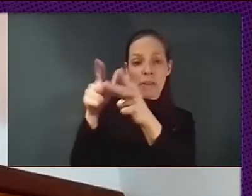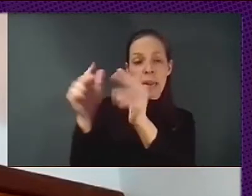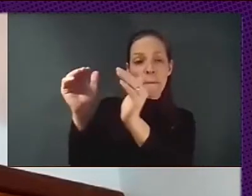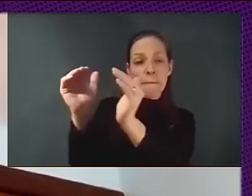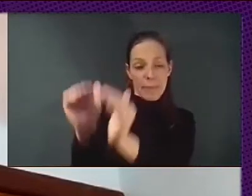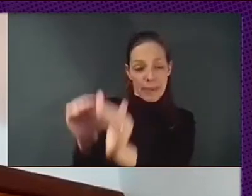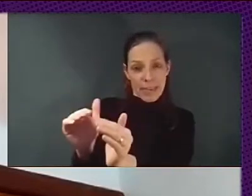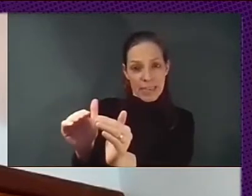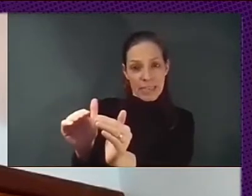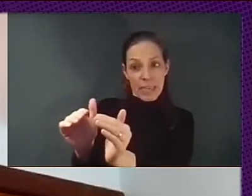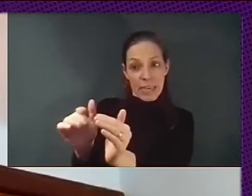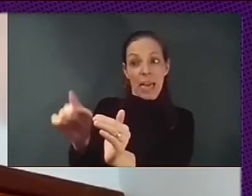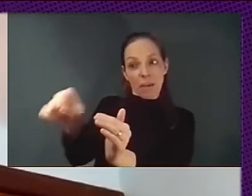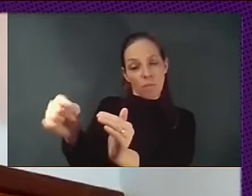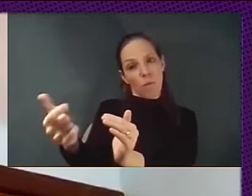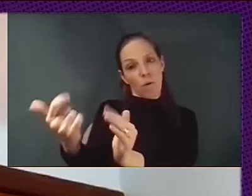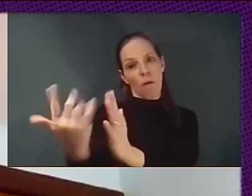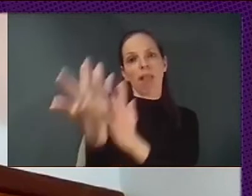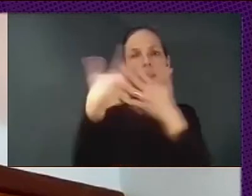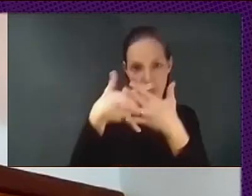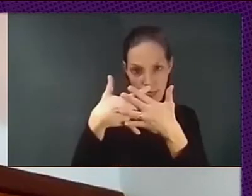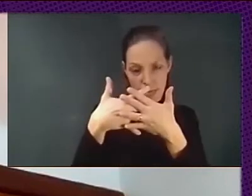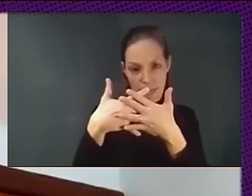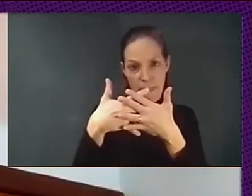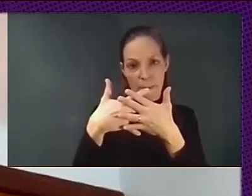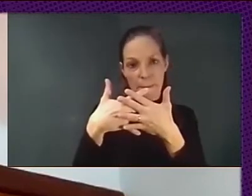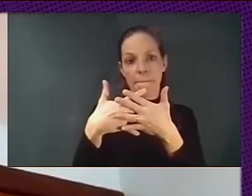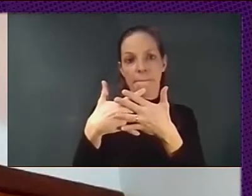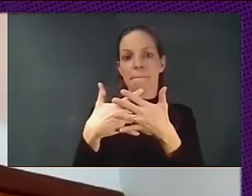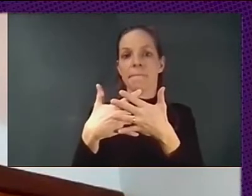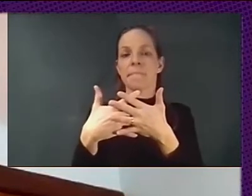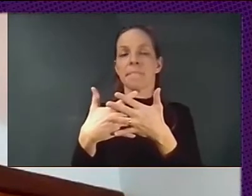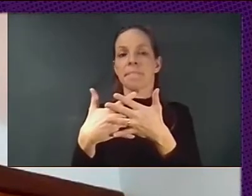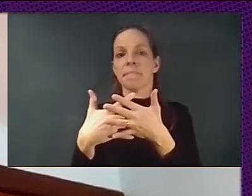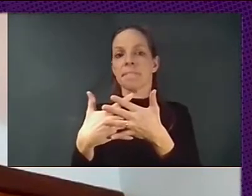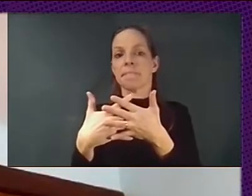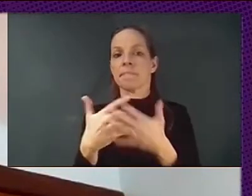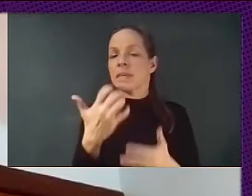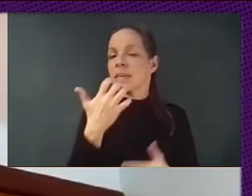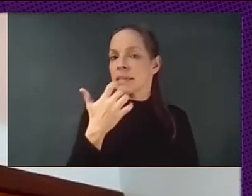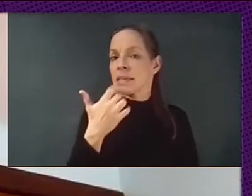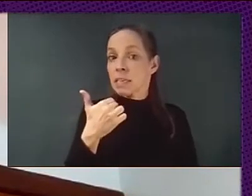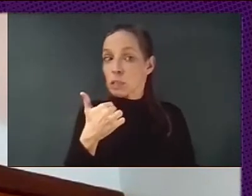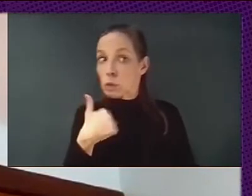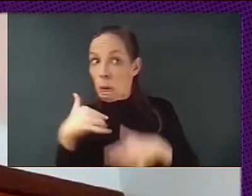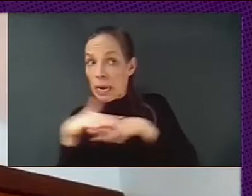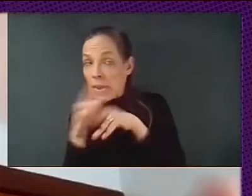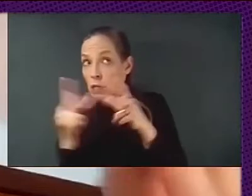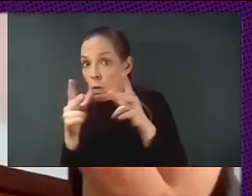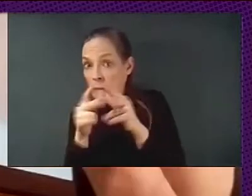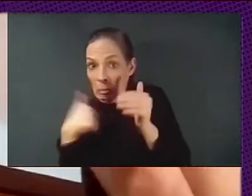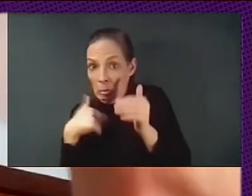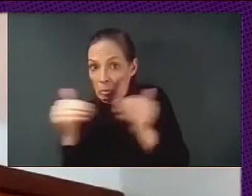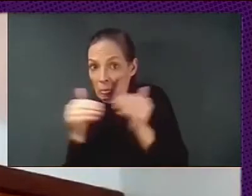basically means if I'm Little Book and I want to create an alternative to Facebook, Facebook, it has to allow my users to talk